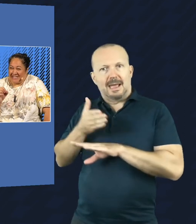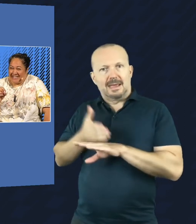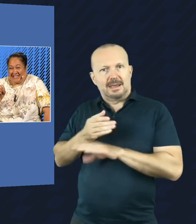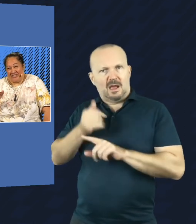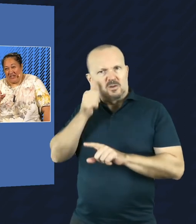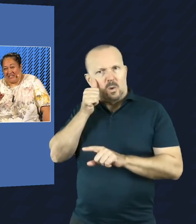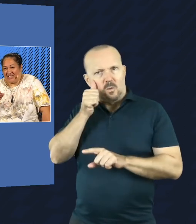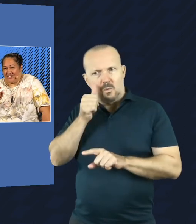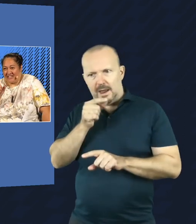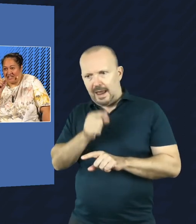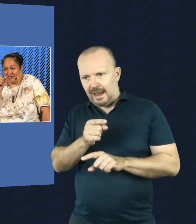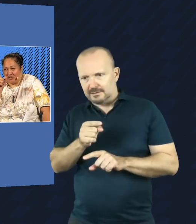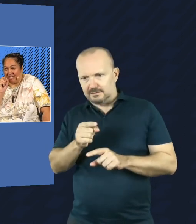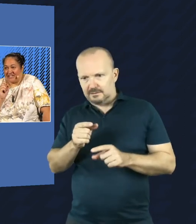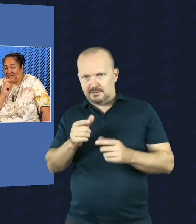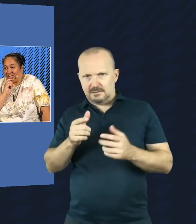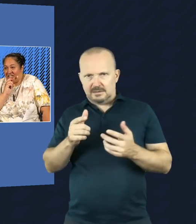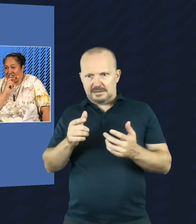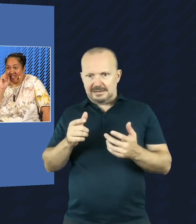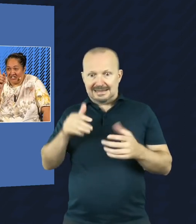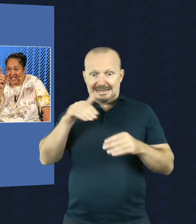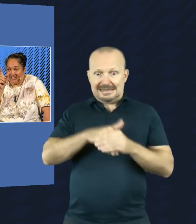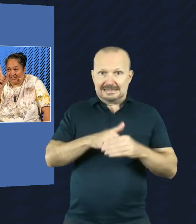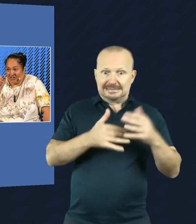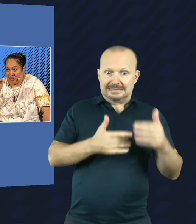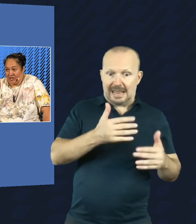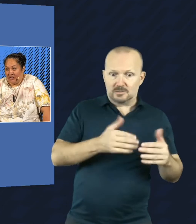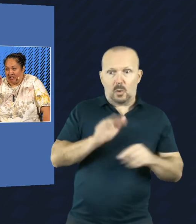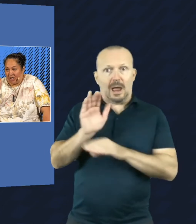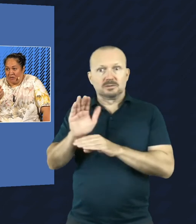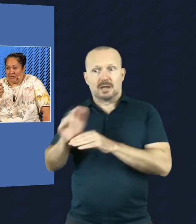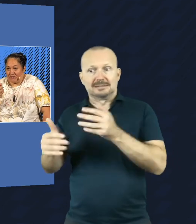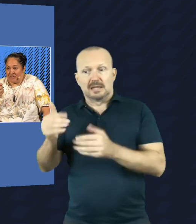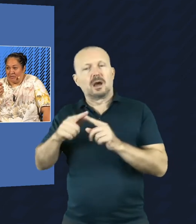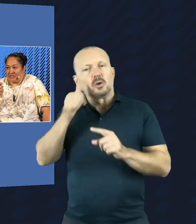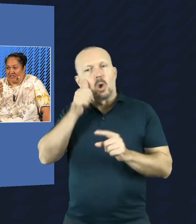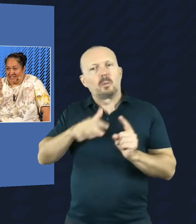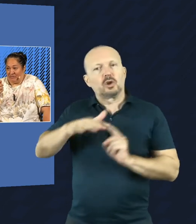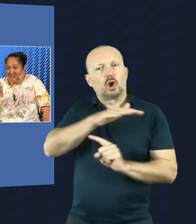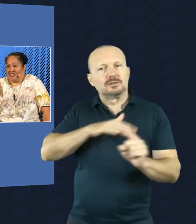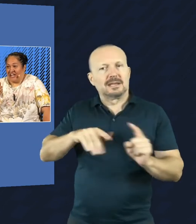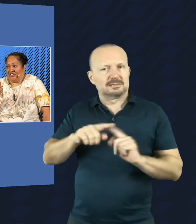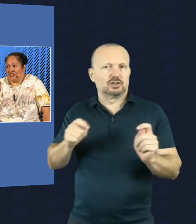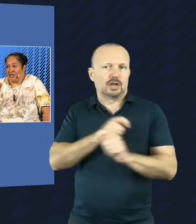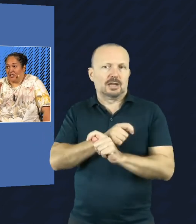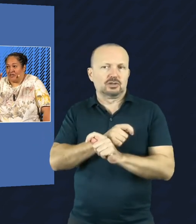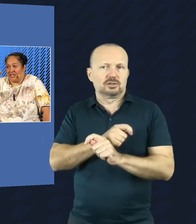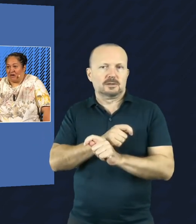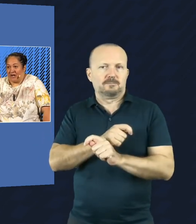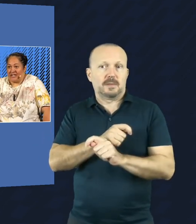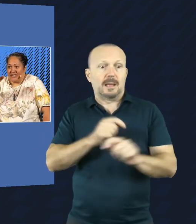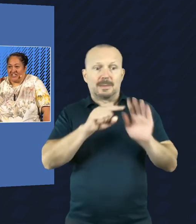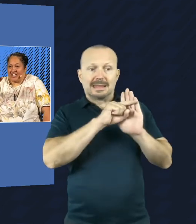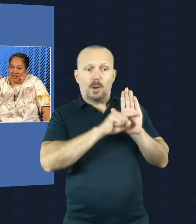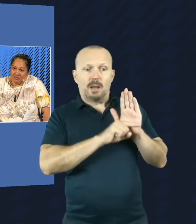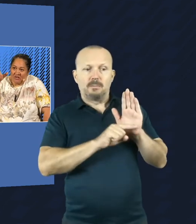socialising within states and outside of states, that context can change. So that changes. The kaupapa, not so much, that will never change. The